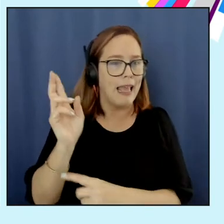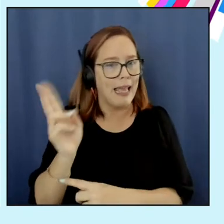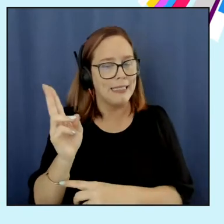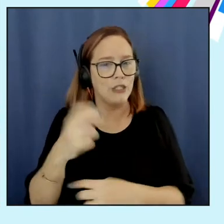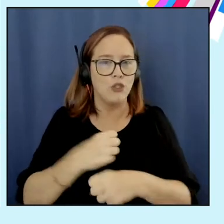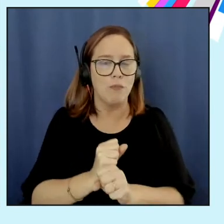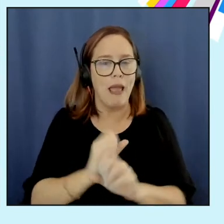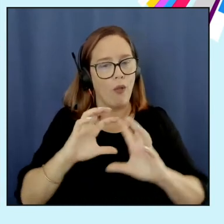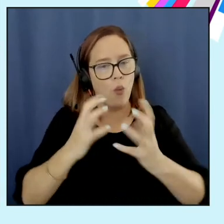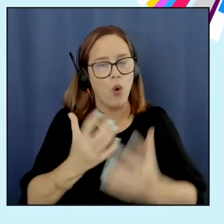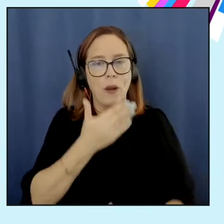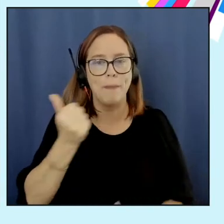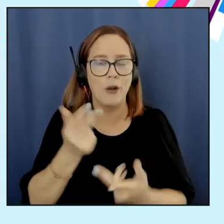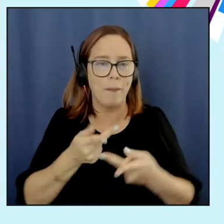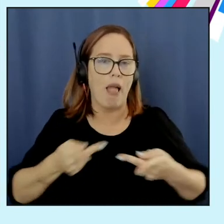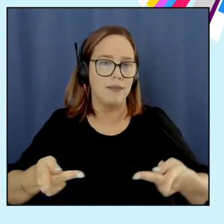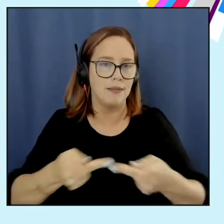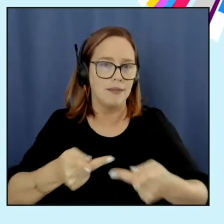place.